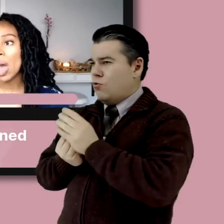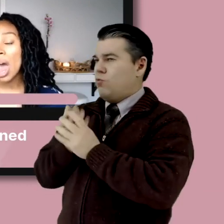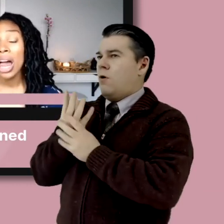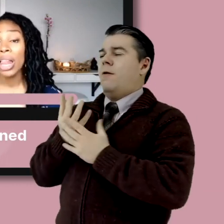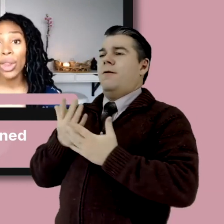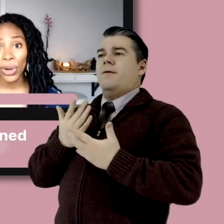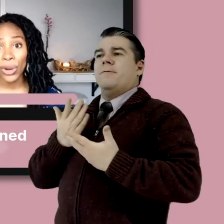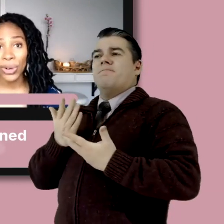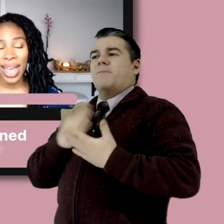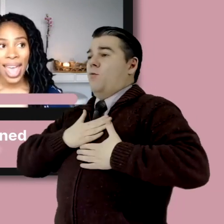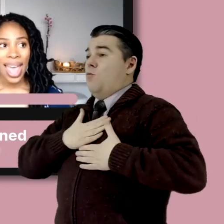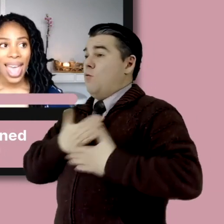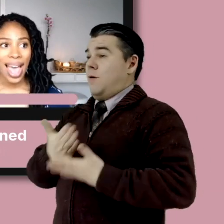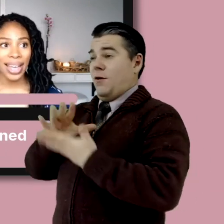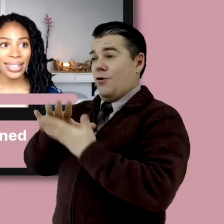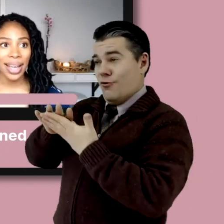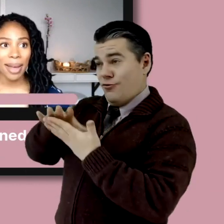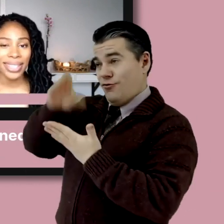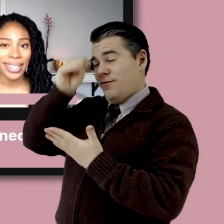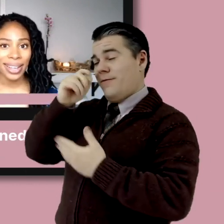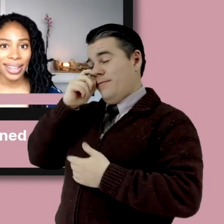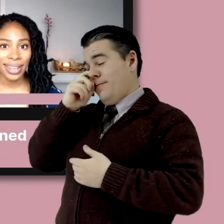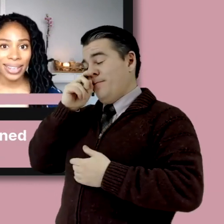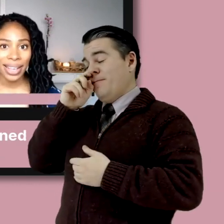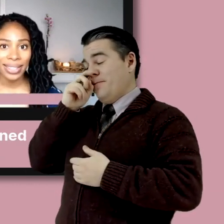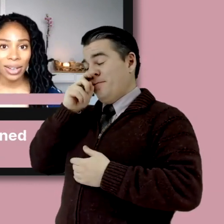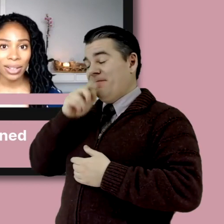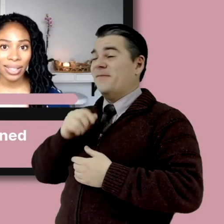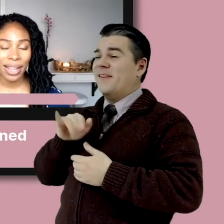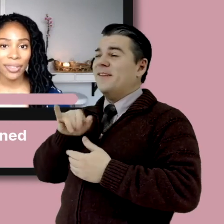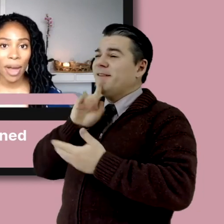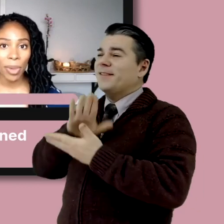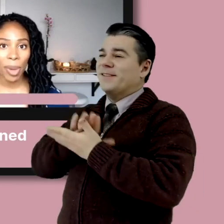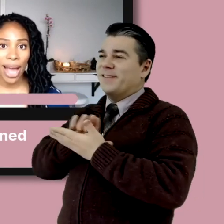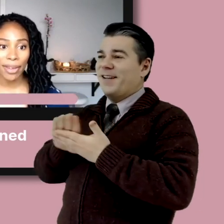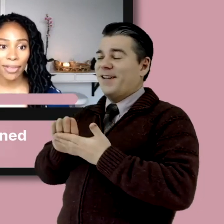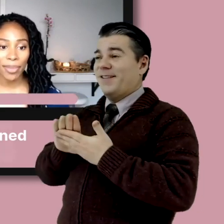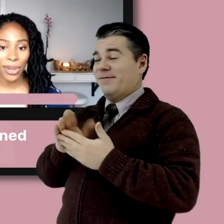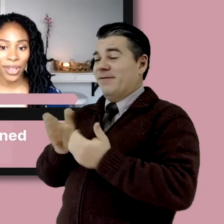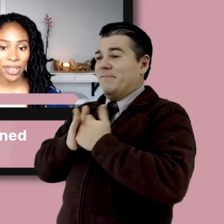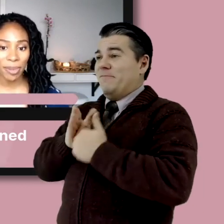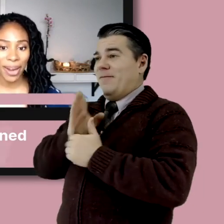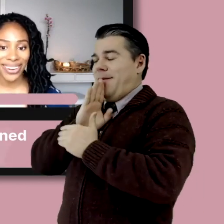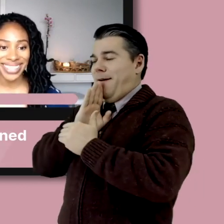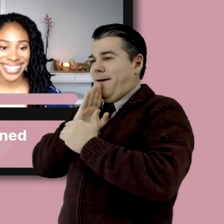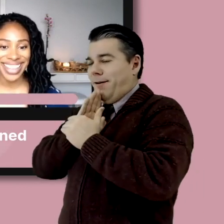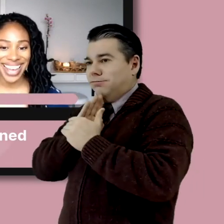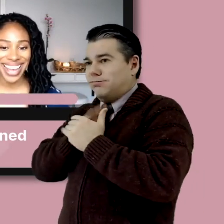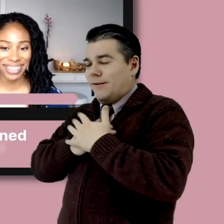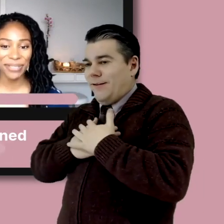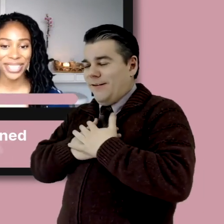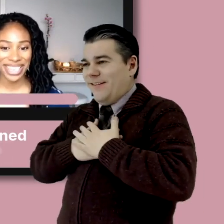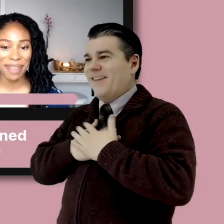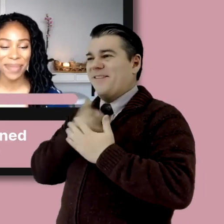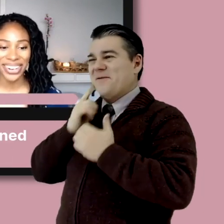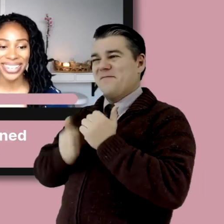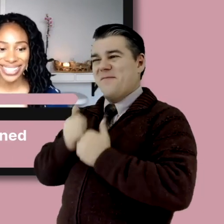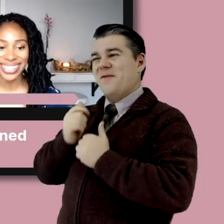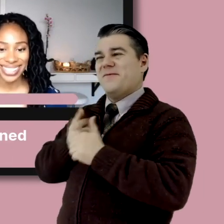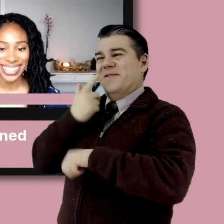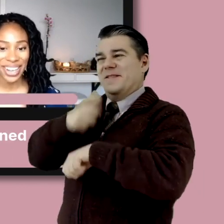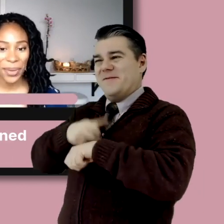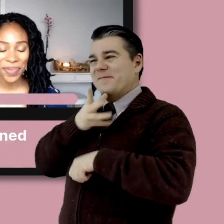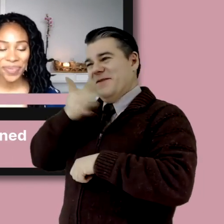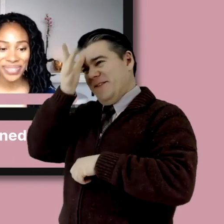to learn. And that's a nice little slice of humble pie for most of us parents, first-time